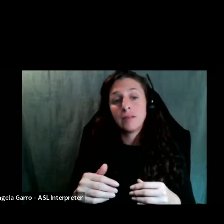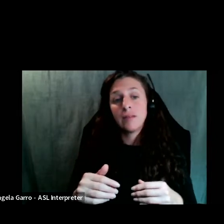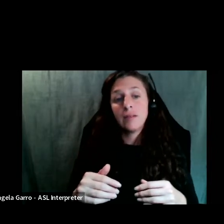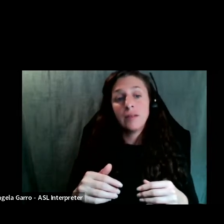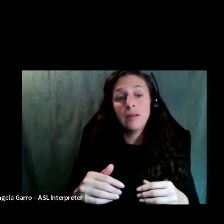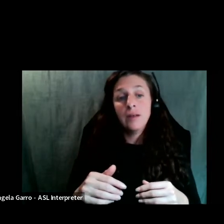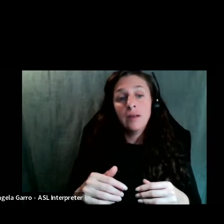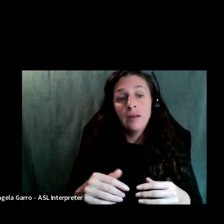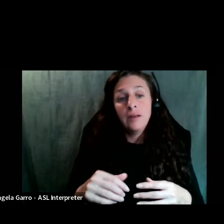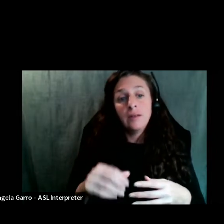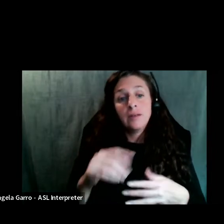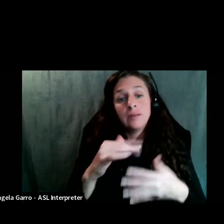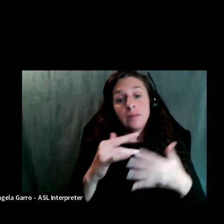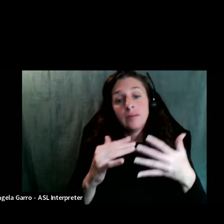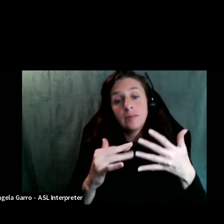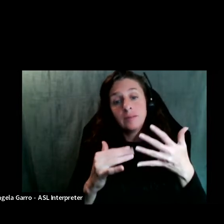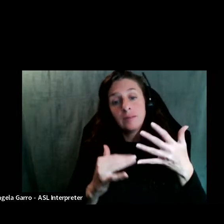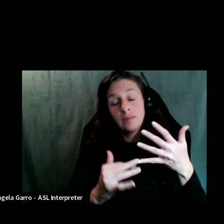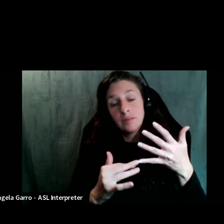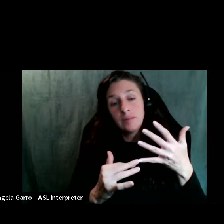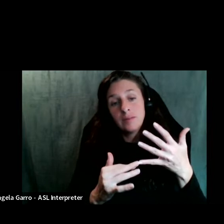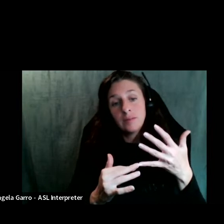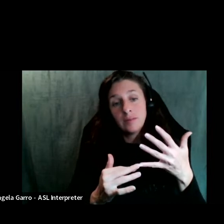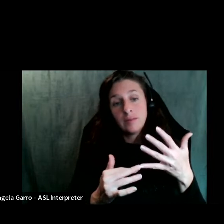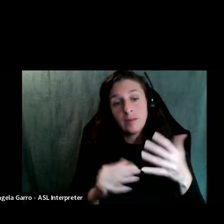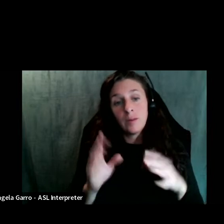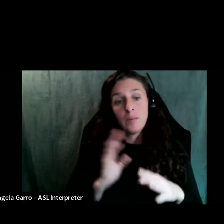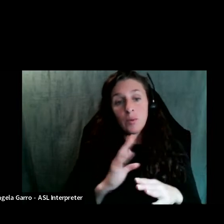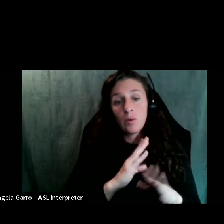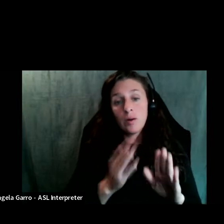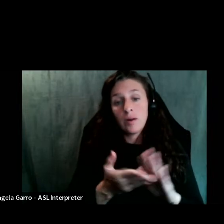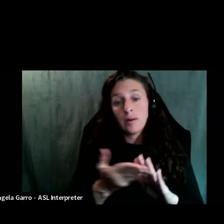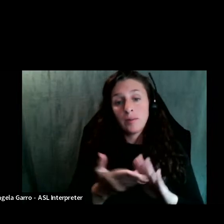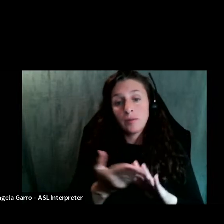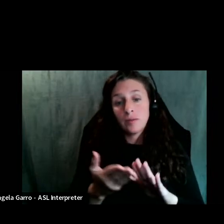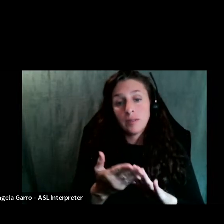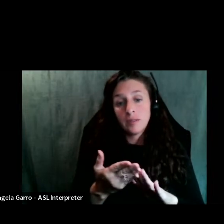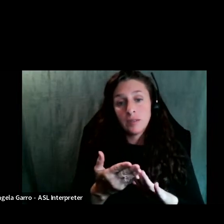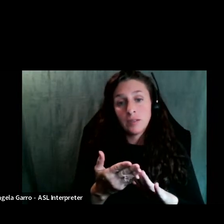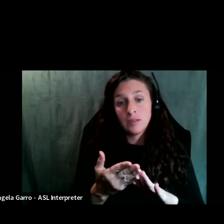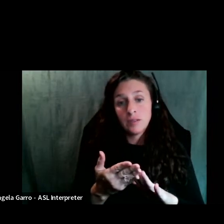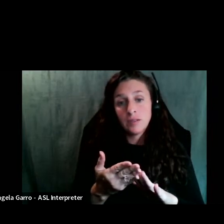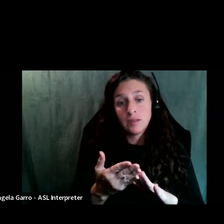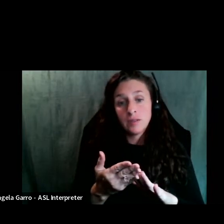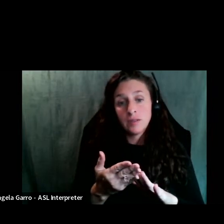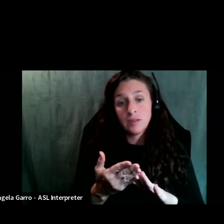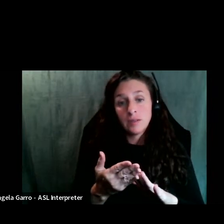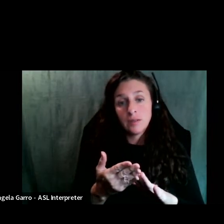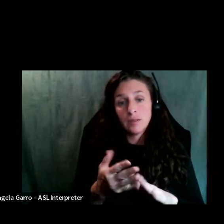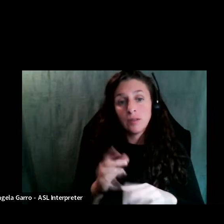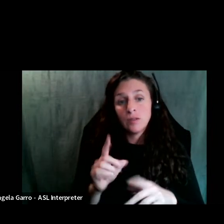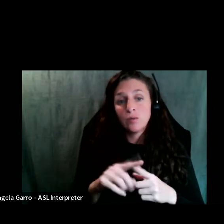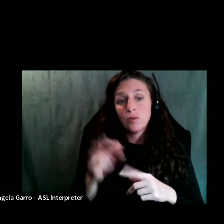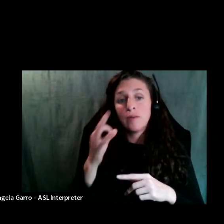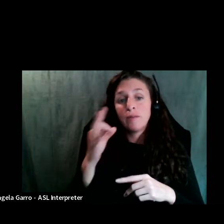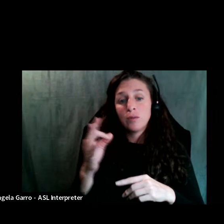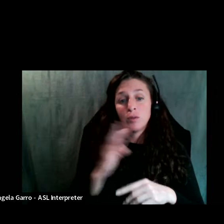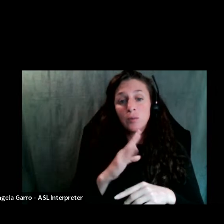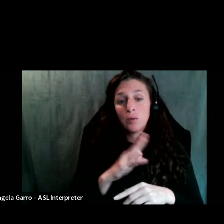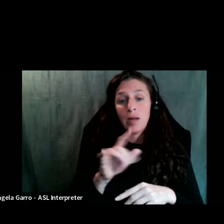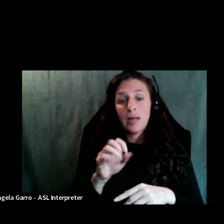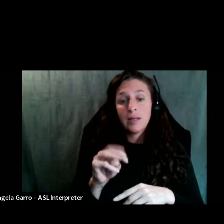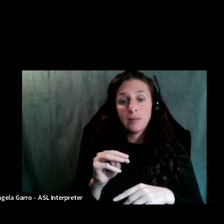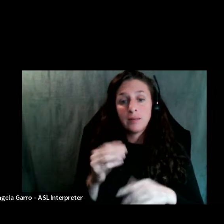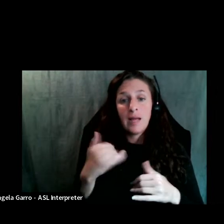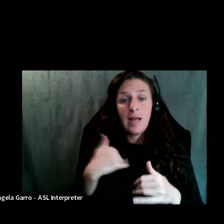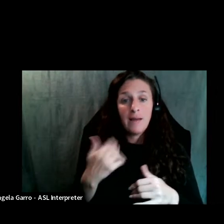gone down. Nothing in board operations. Nope. Now just to future board items. I have a